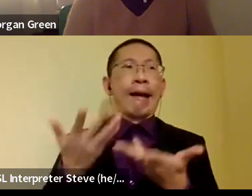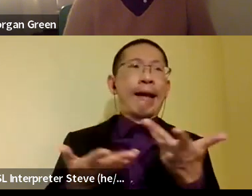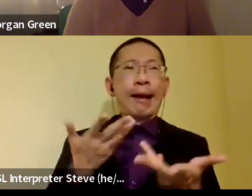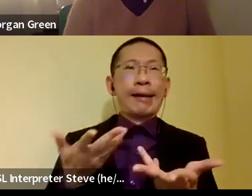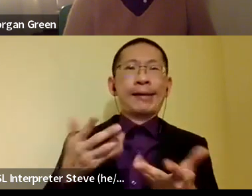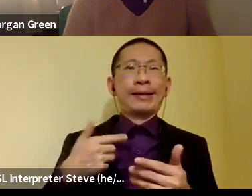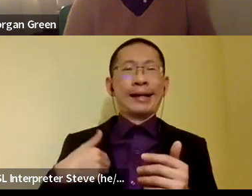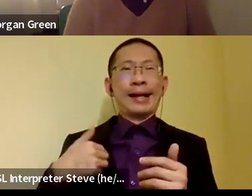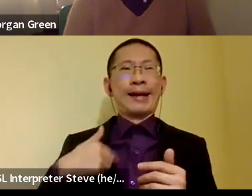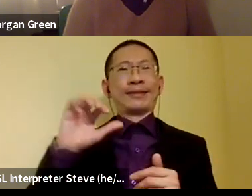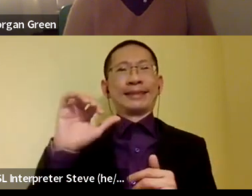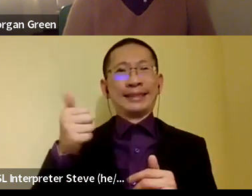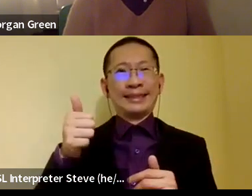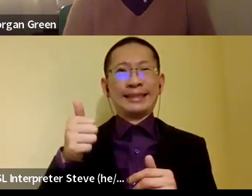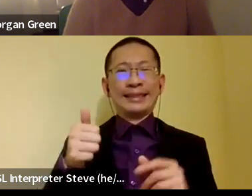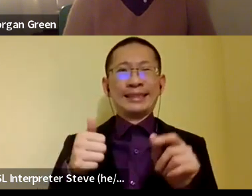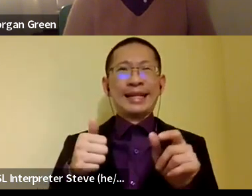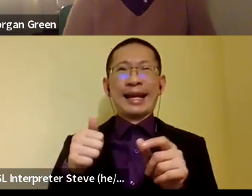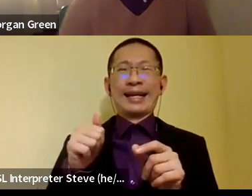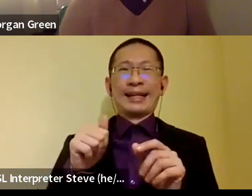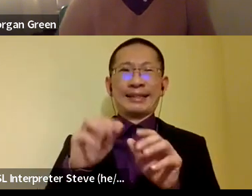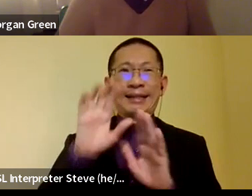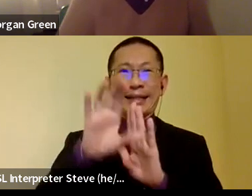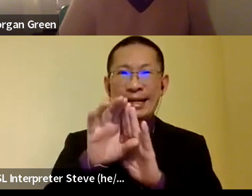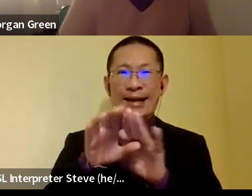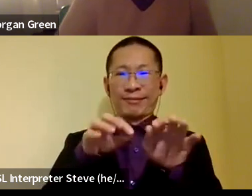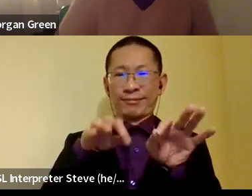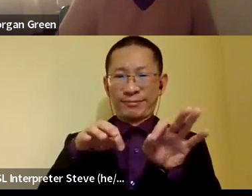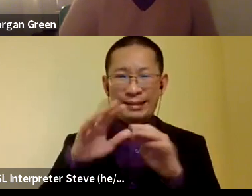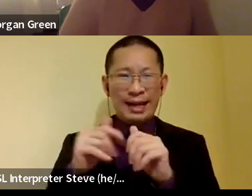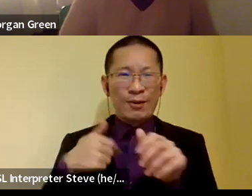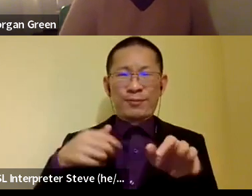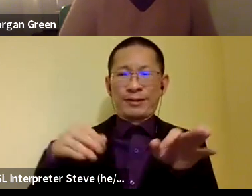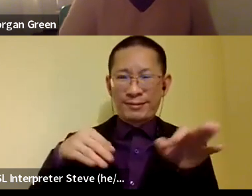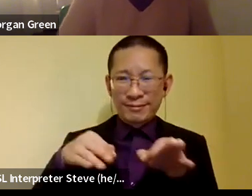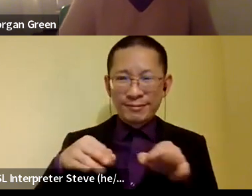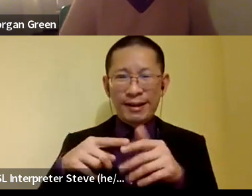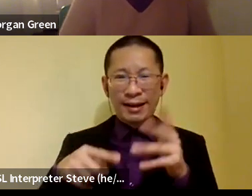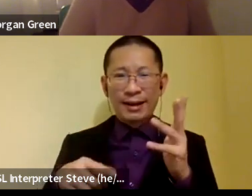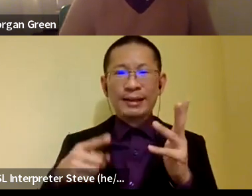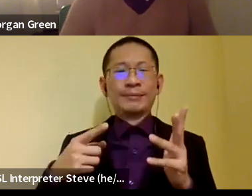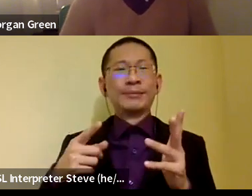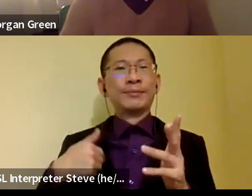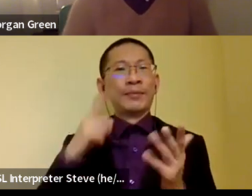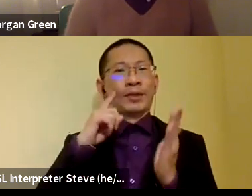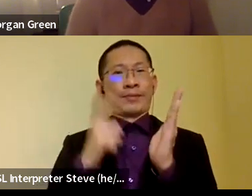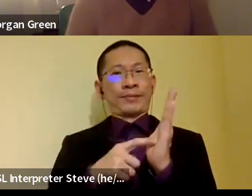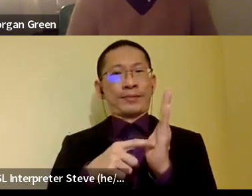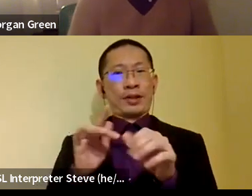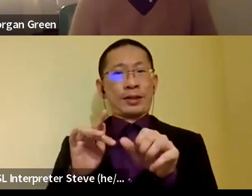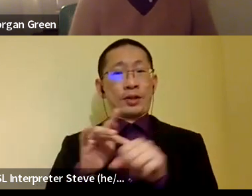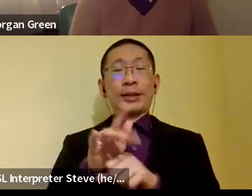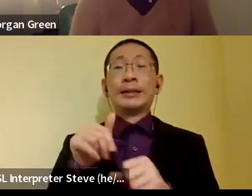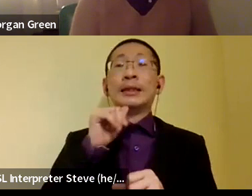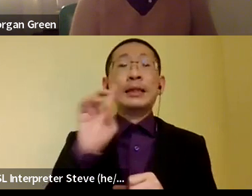10 characters, you know, and it's sort of like, how do you describe in so many, like, and I think that's the thing that we realized early on was it's